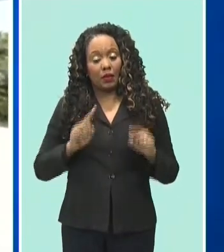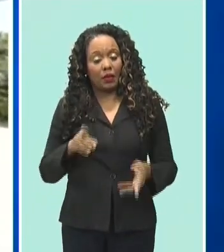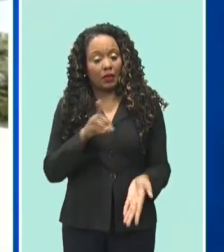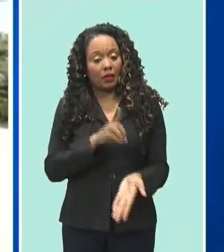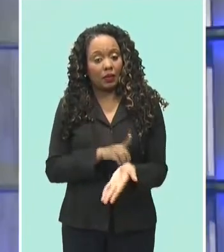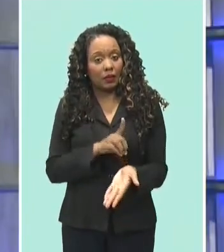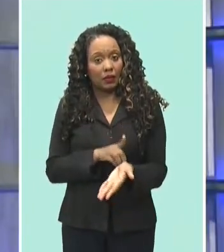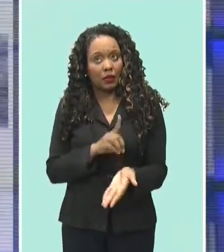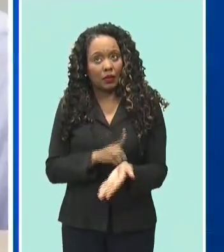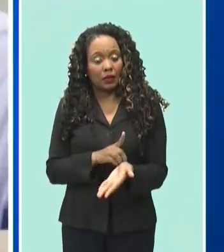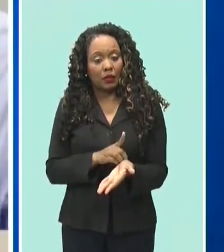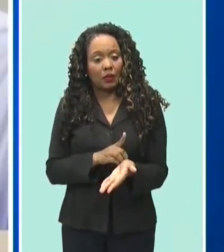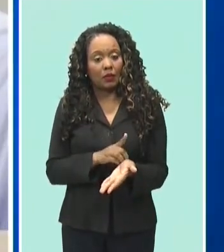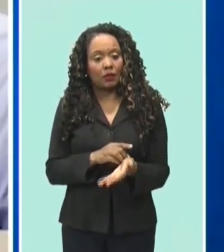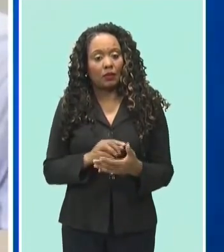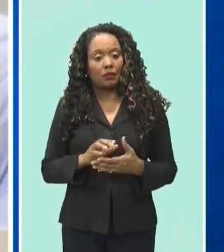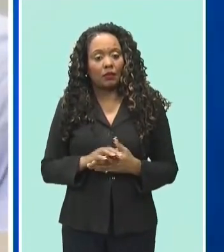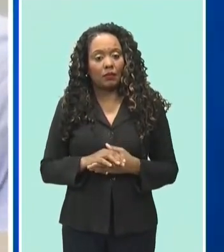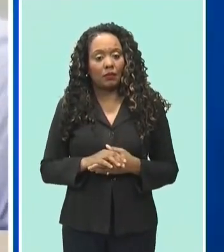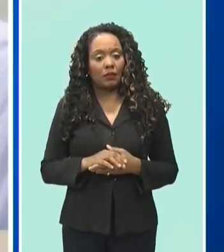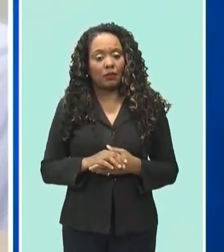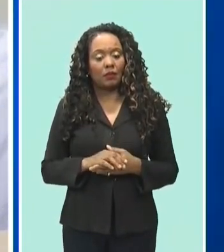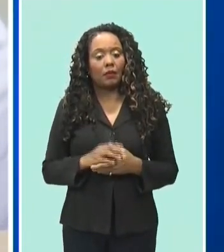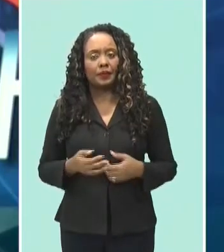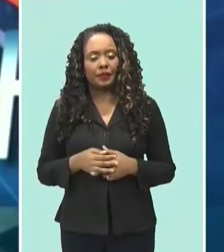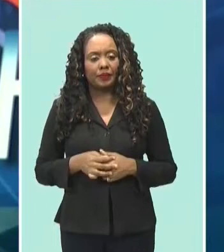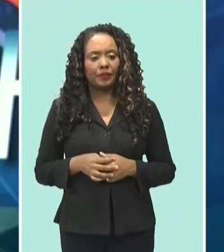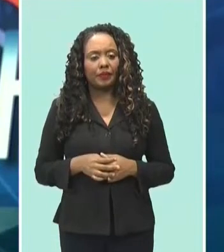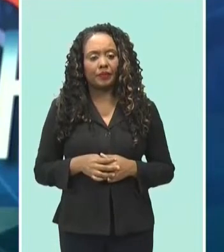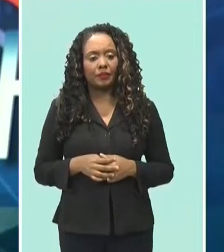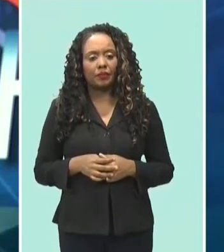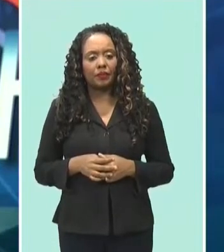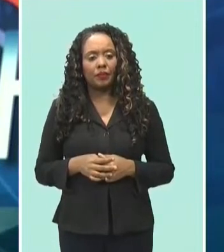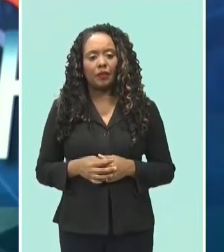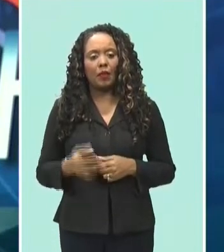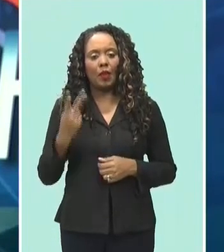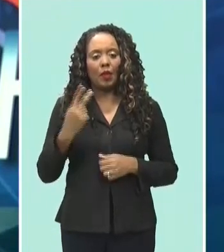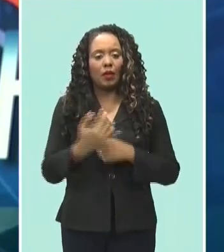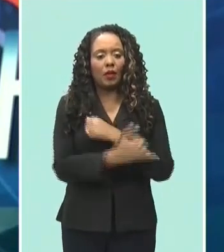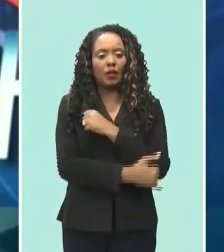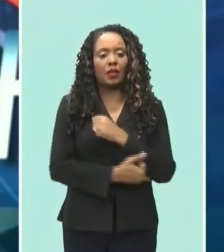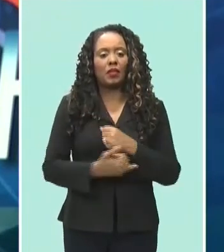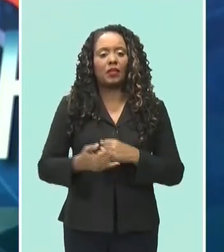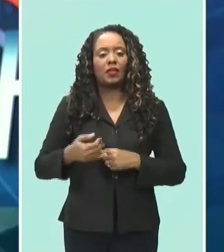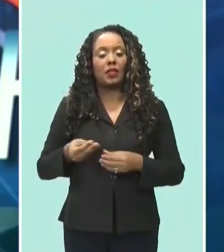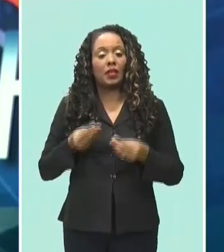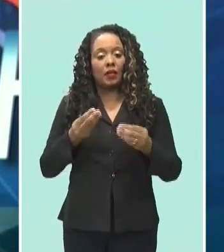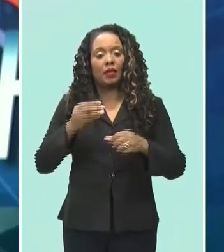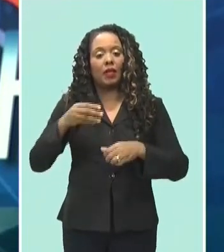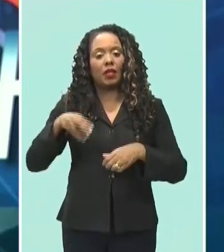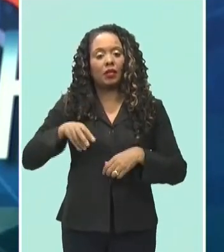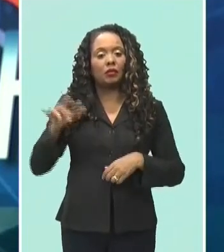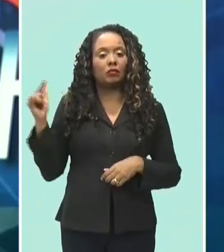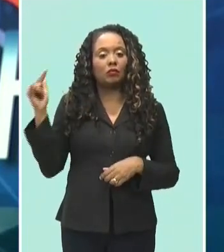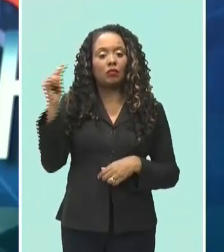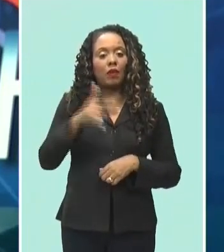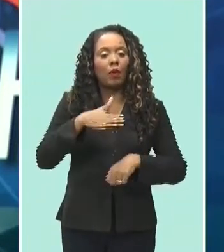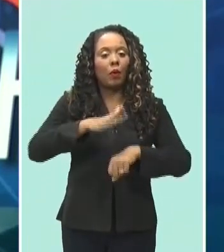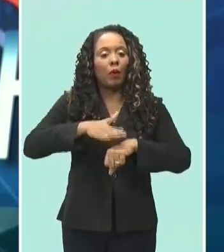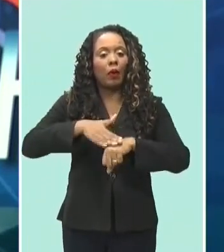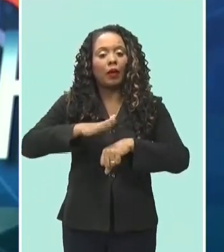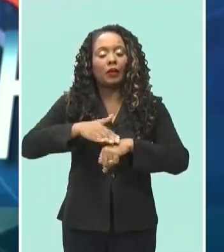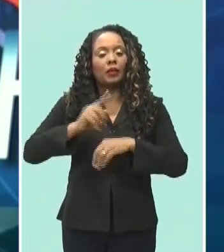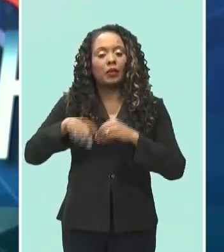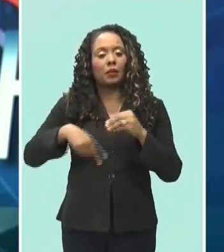treatment. Both Briceno and Hill are stable. Two countries have issued travel warnings to their citizens about the